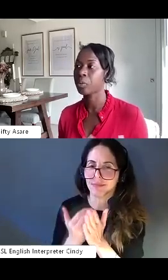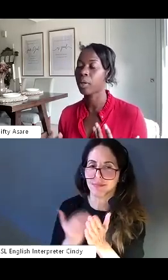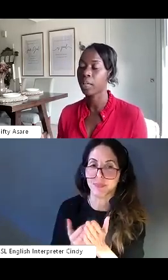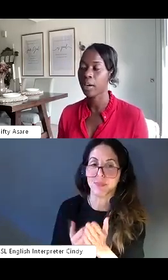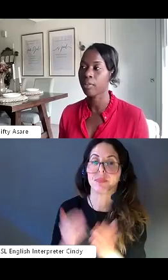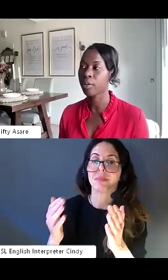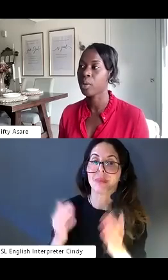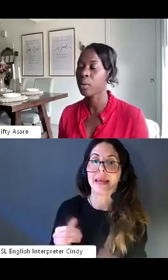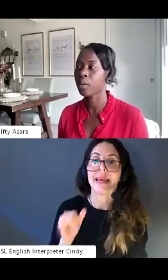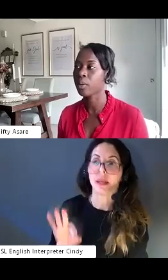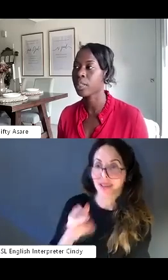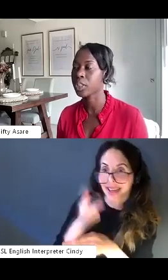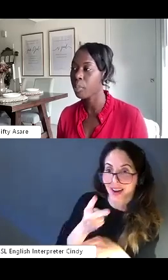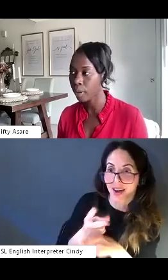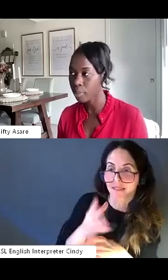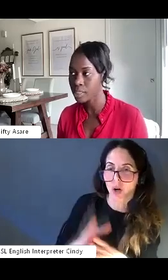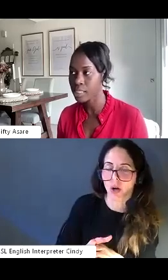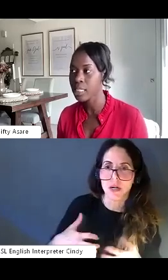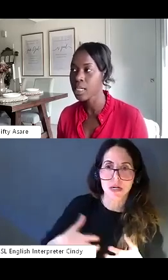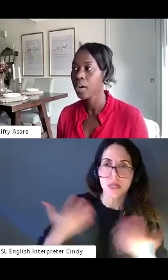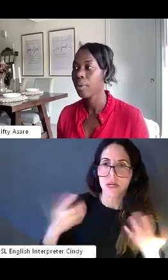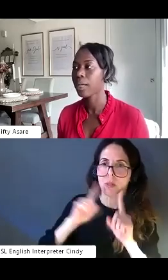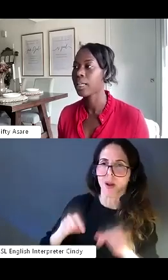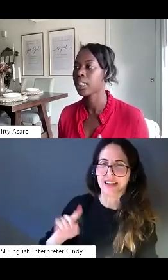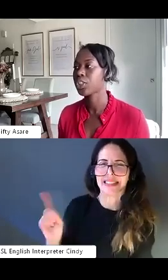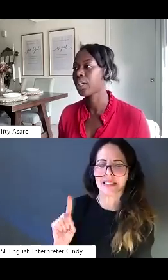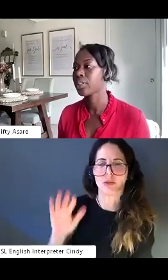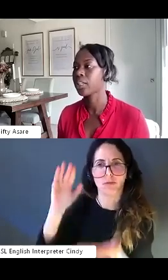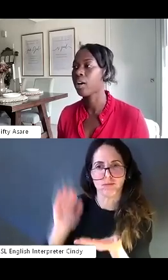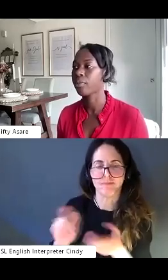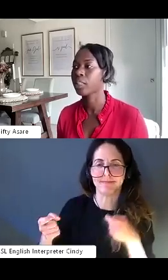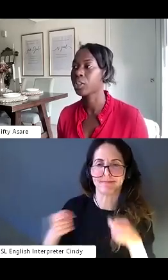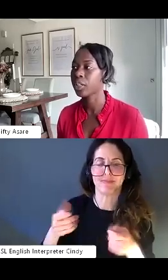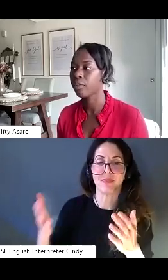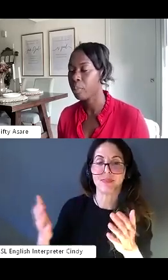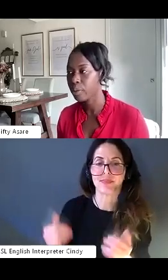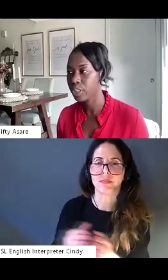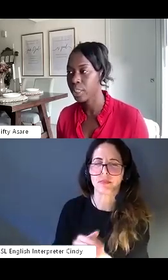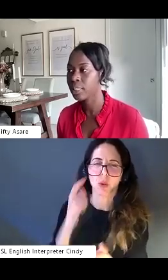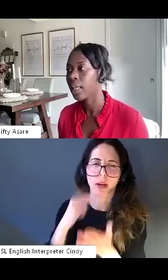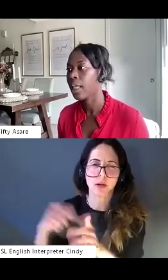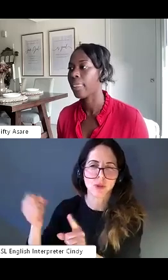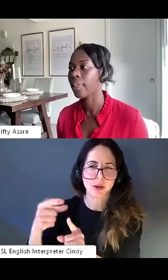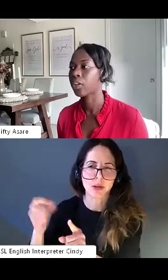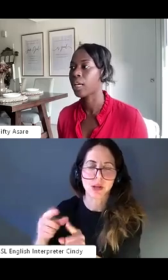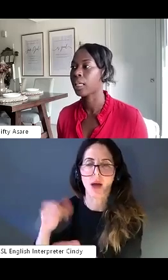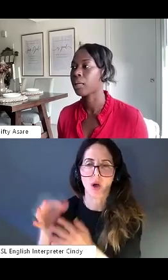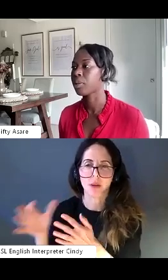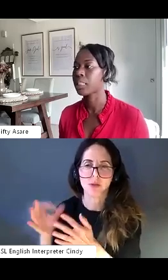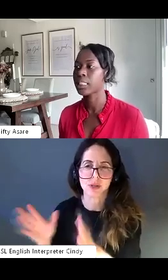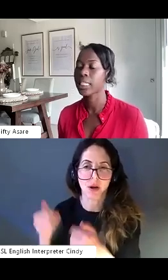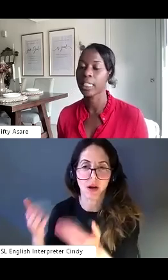if you are the caregiver or a support person, recognizing triggers and offering alternative approaches, and then